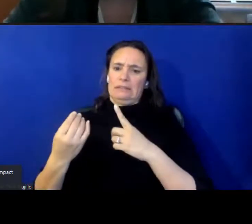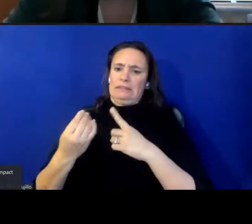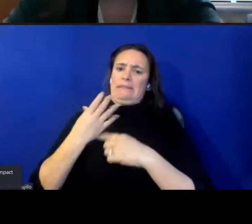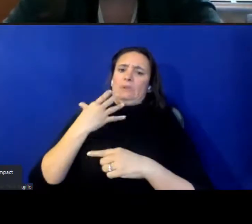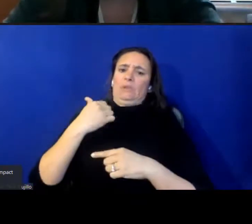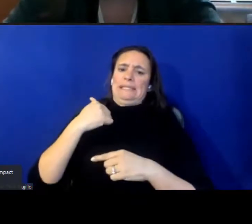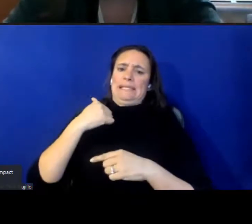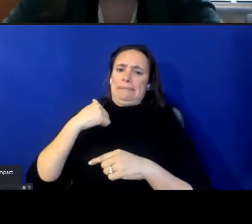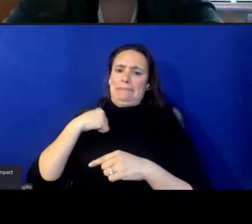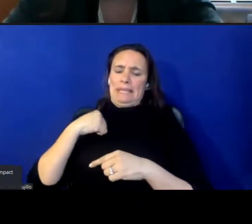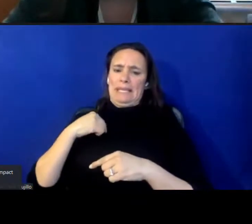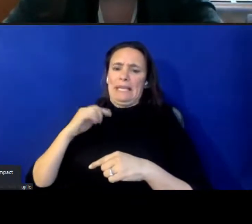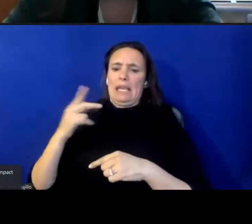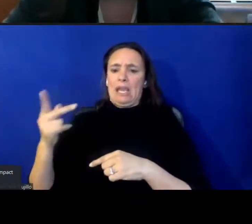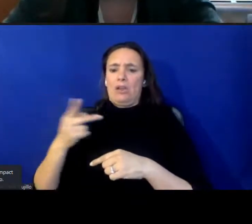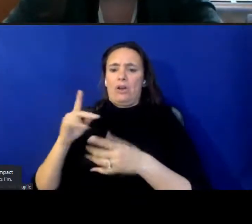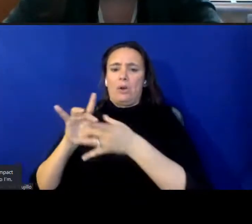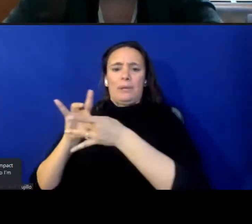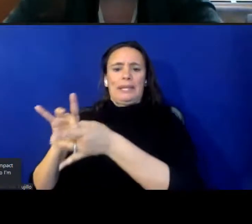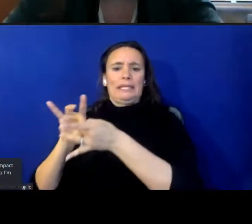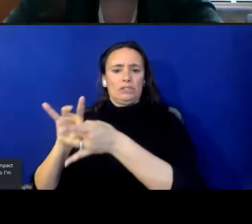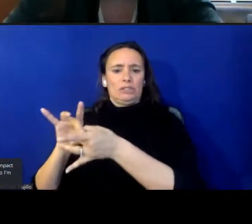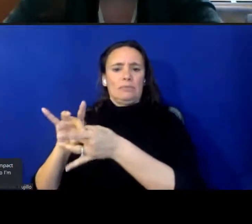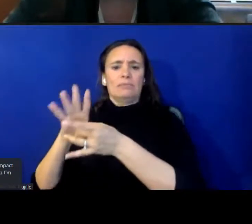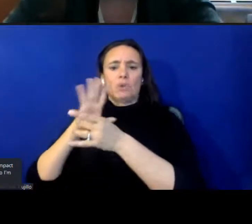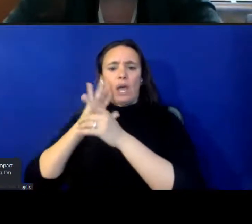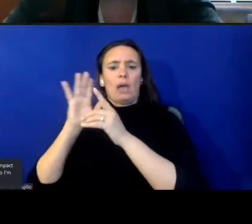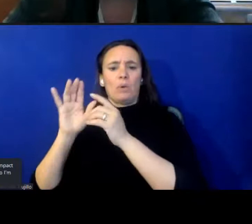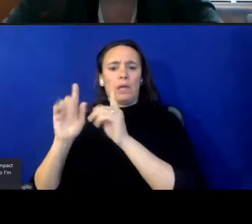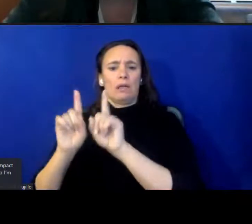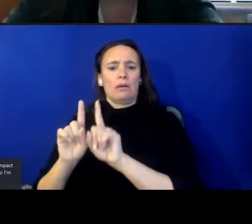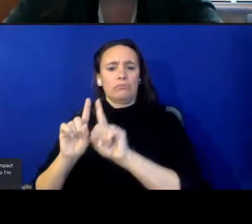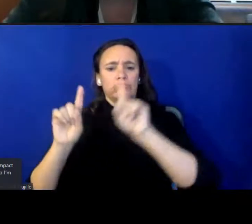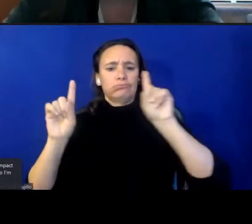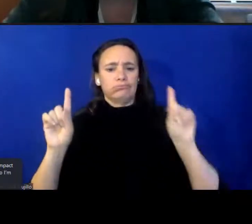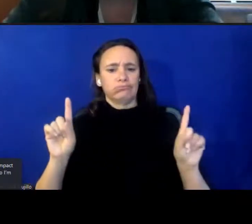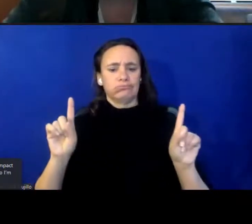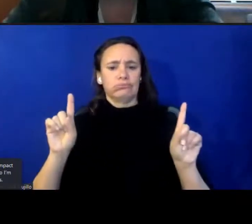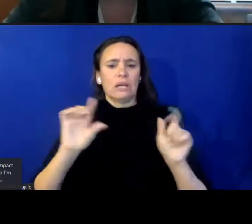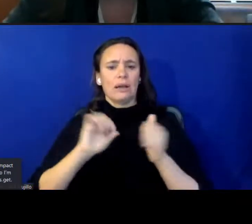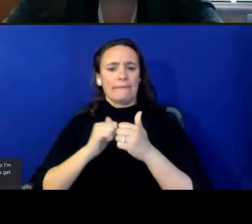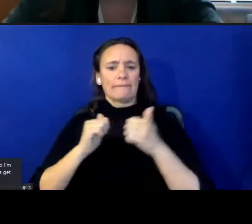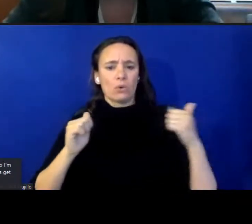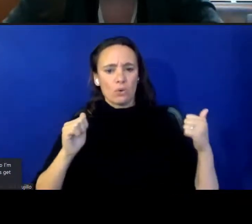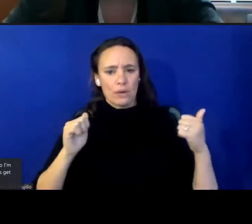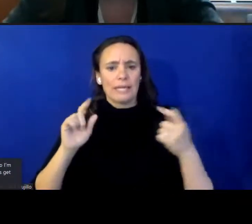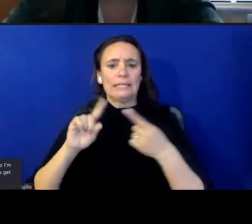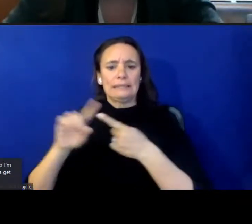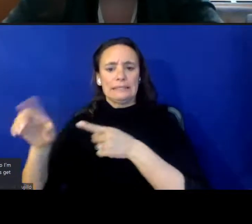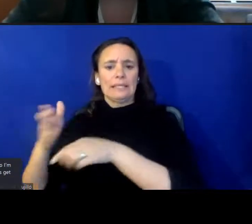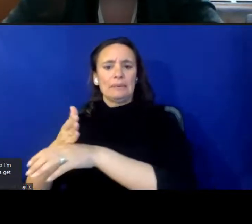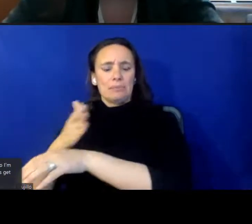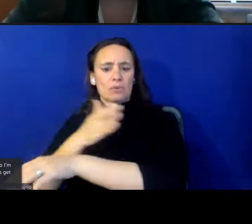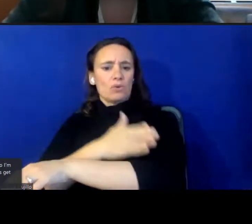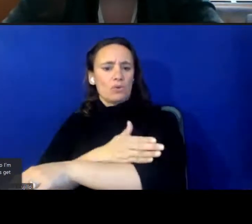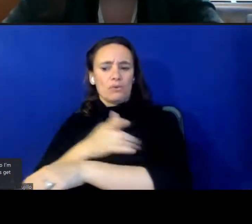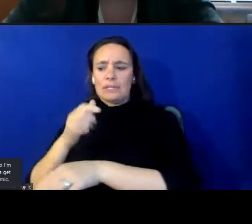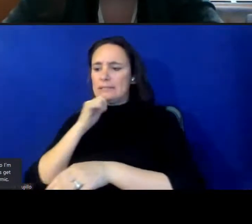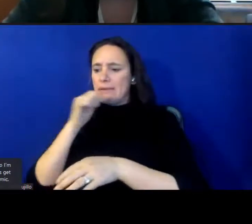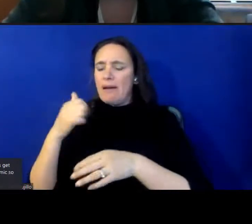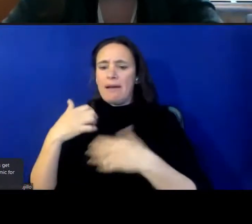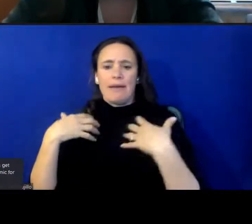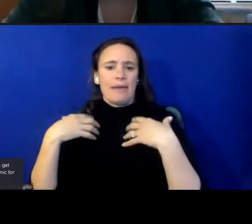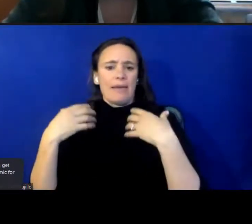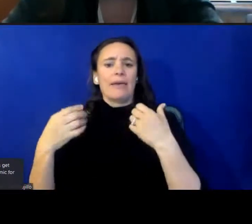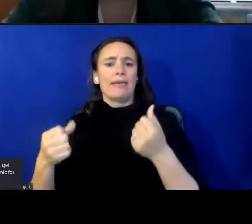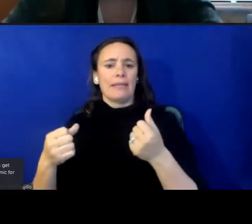our relationship. So I'm going to stay away from you until things get better because this is an unhealthy dynamic for me and